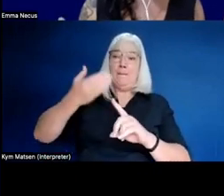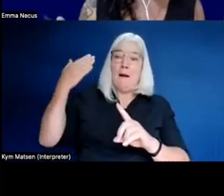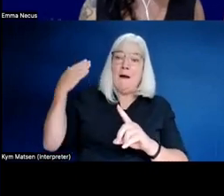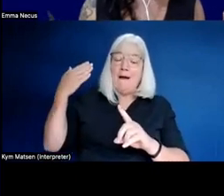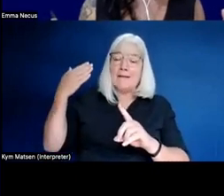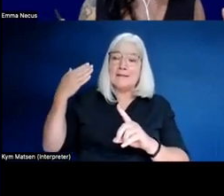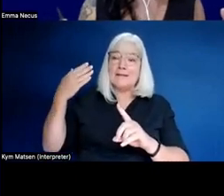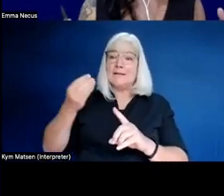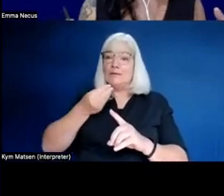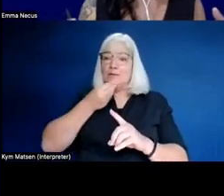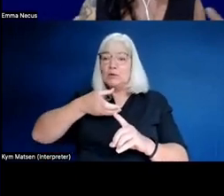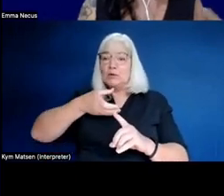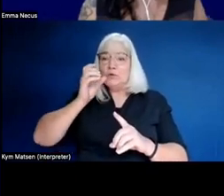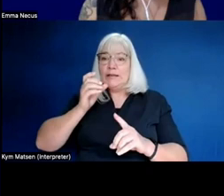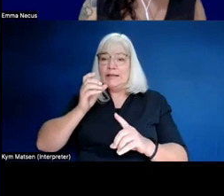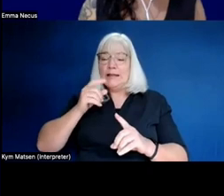feeding,